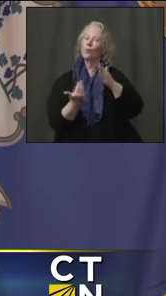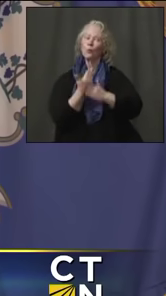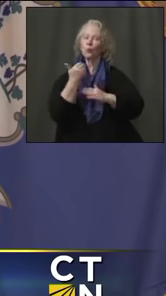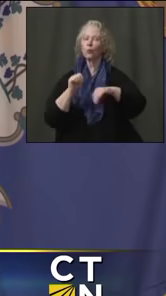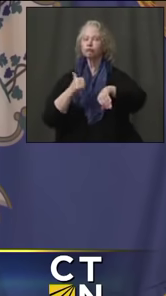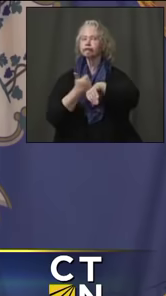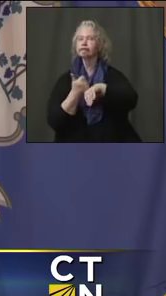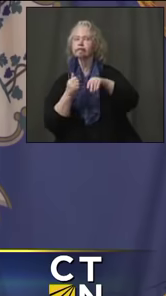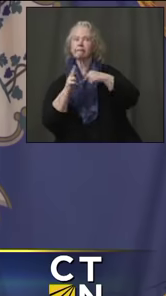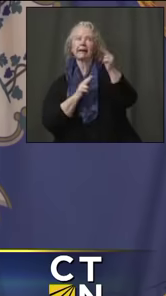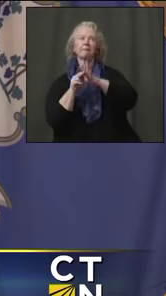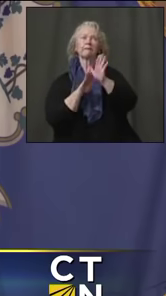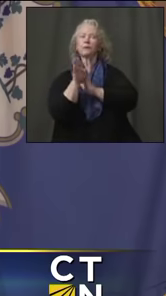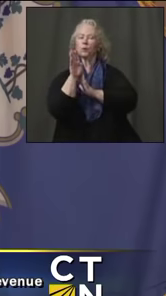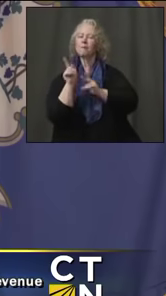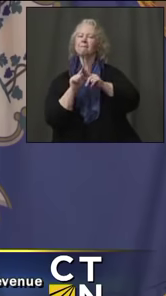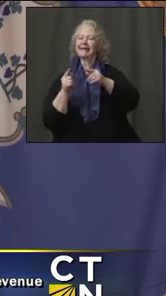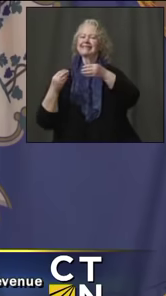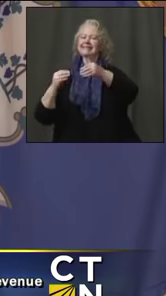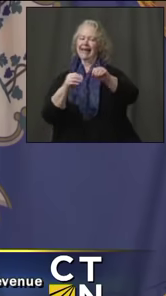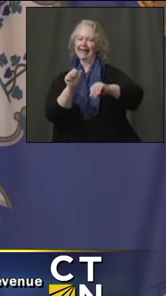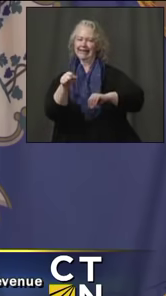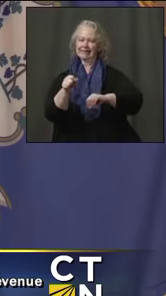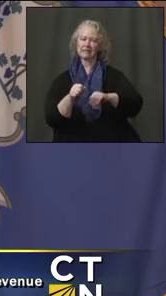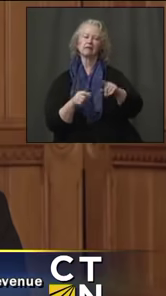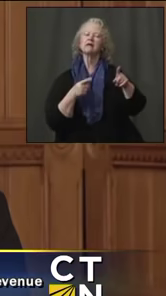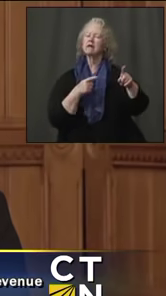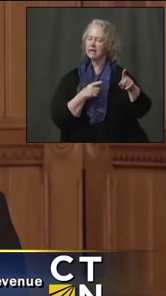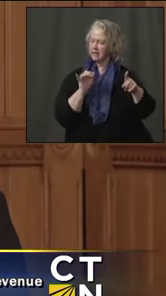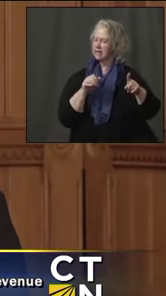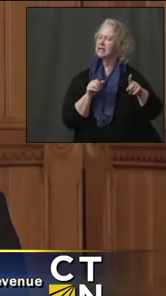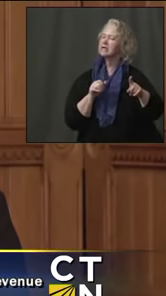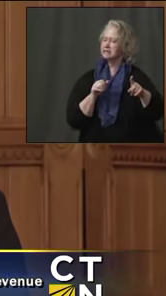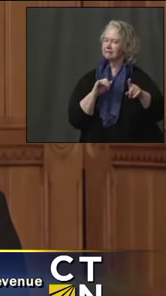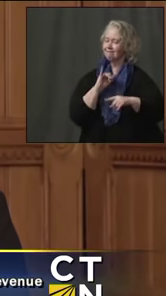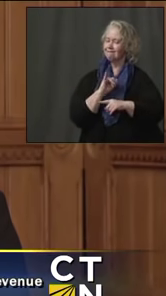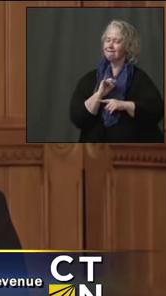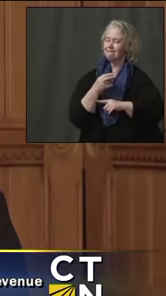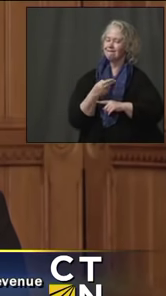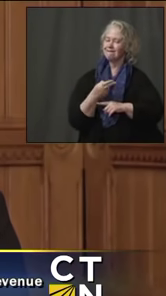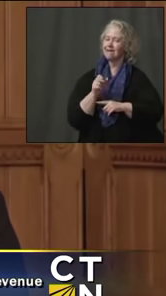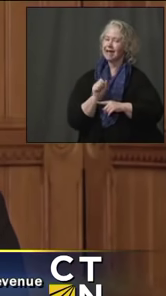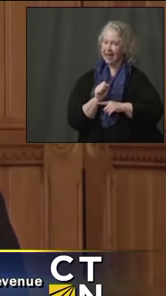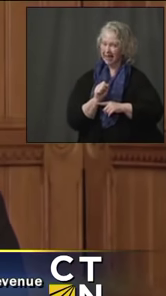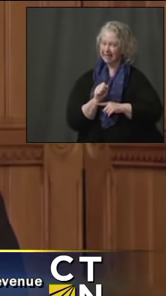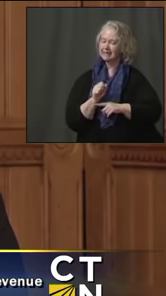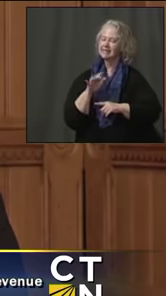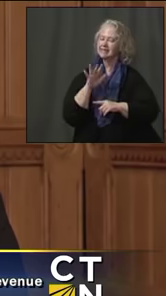real estate sales. And Governor, just to support that, IHS Consultants, our